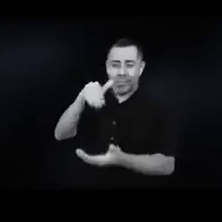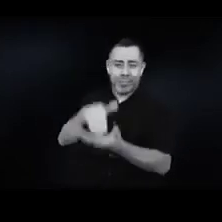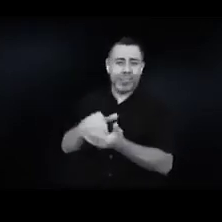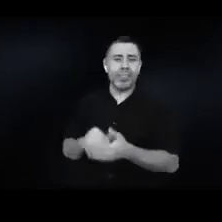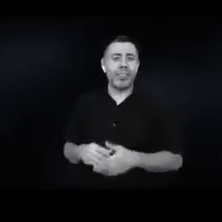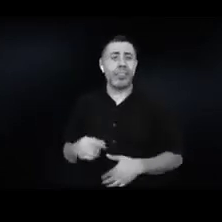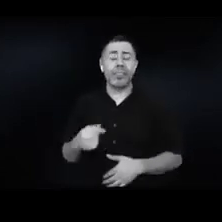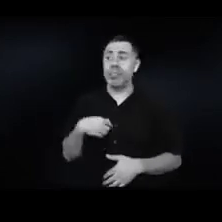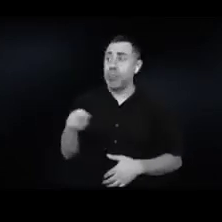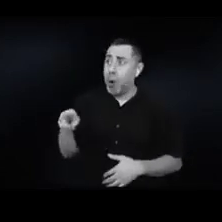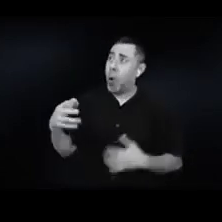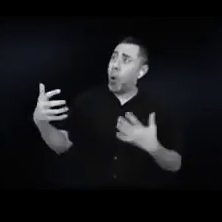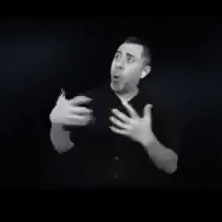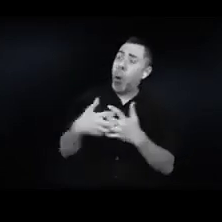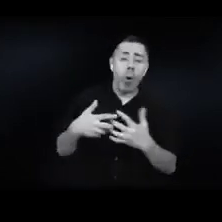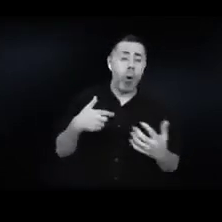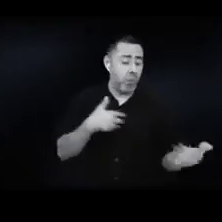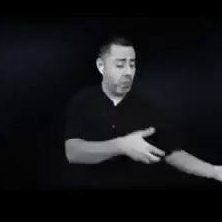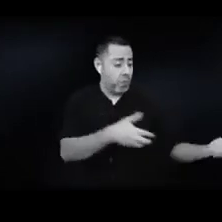song. And